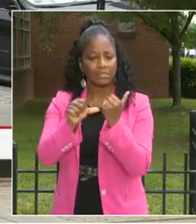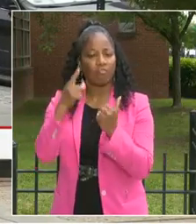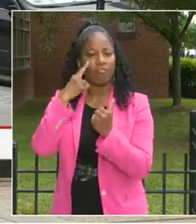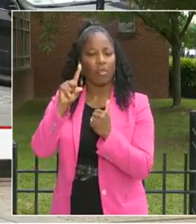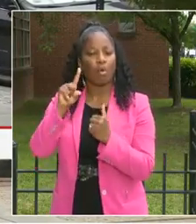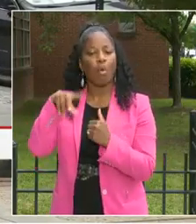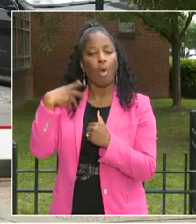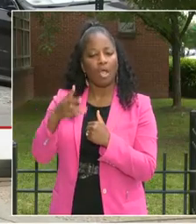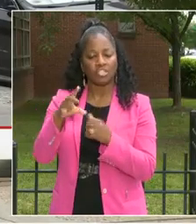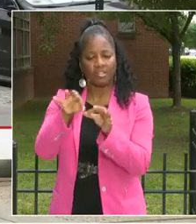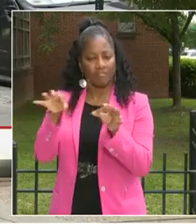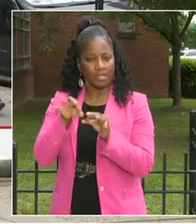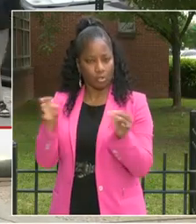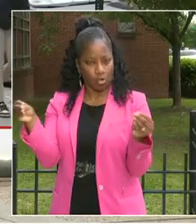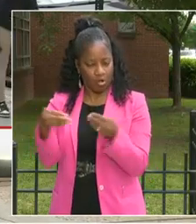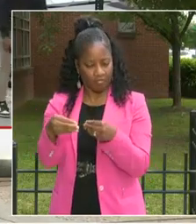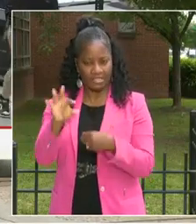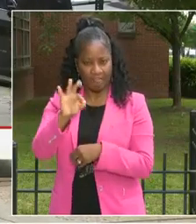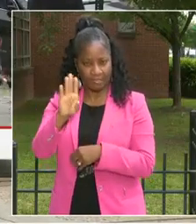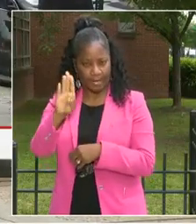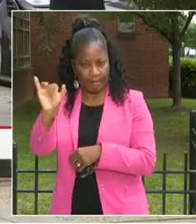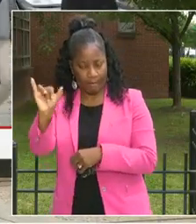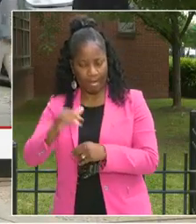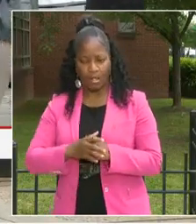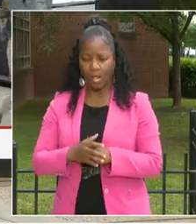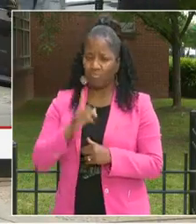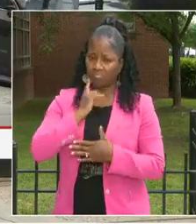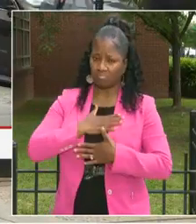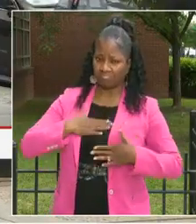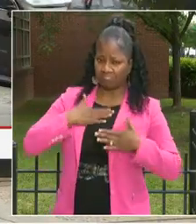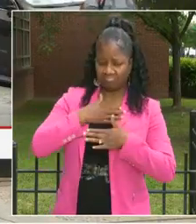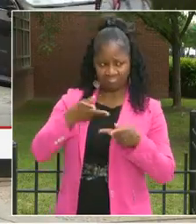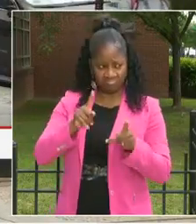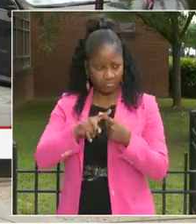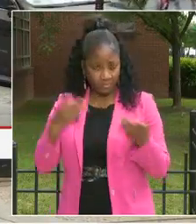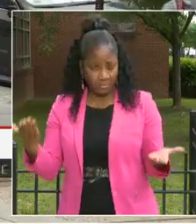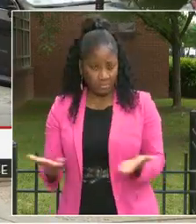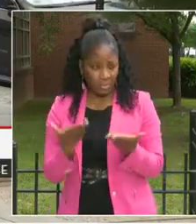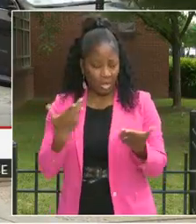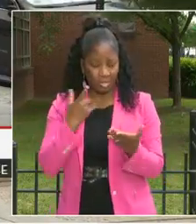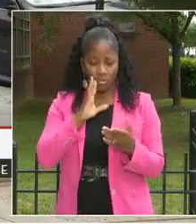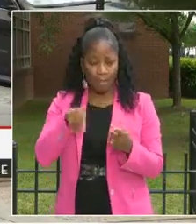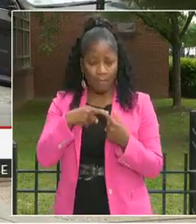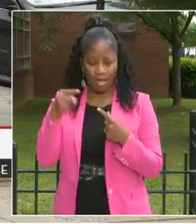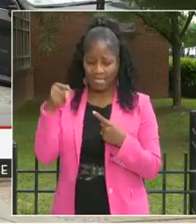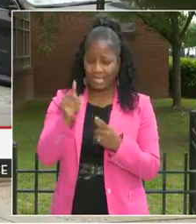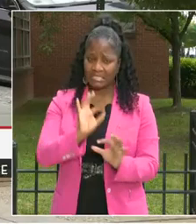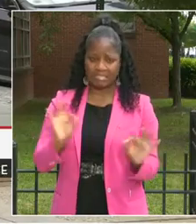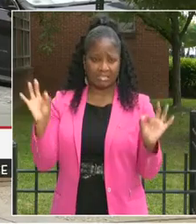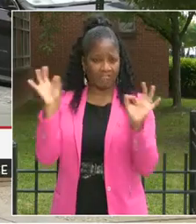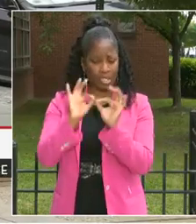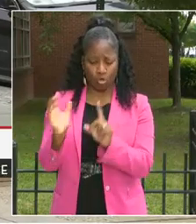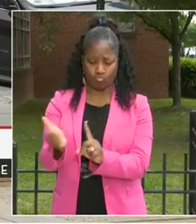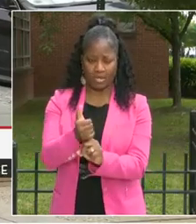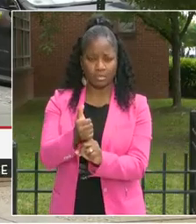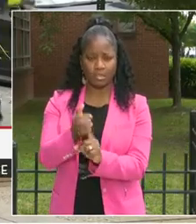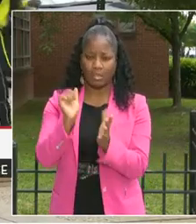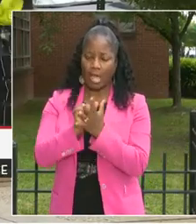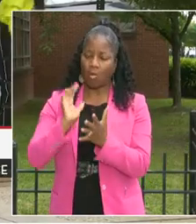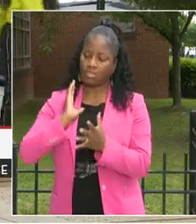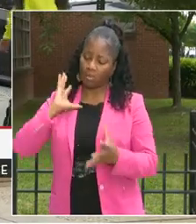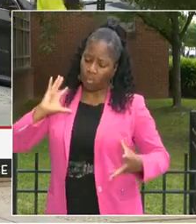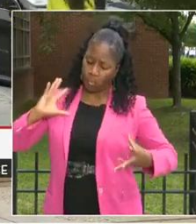Office. I appreciate the opportunity to be here today to talk about these significant arrests, which are the culmination of a nearly